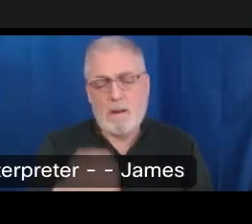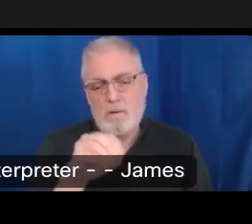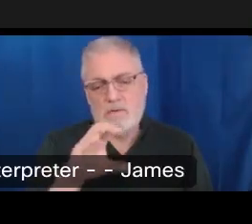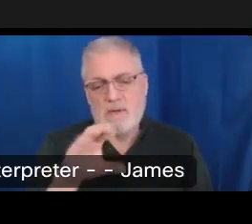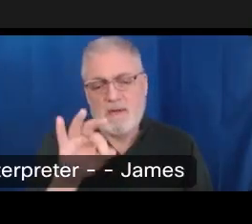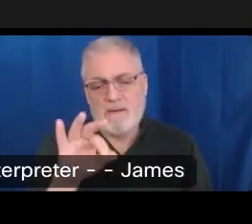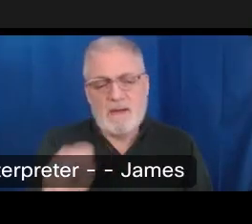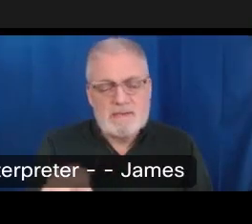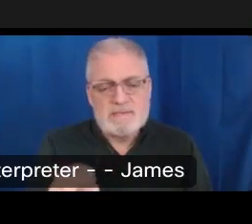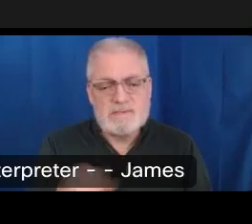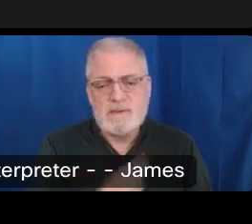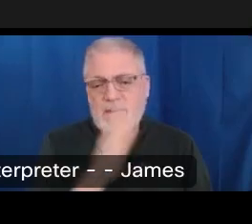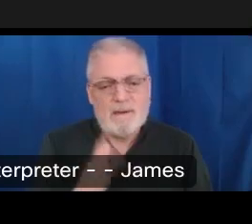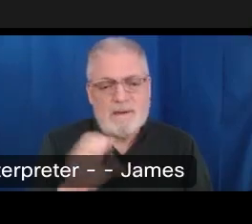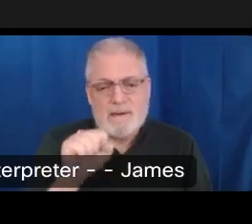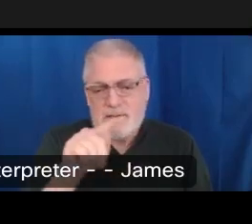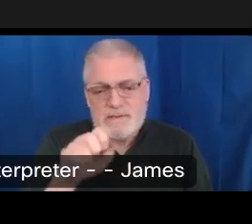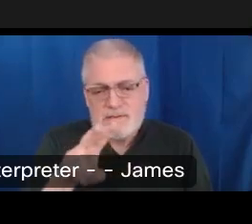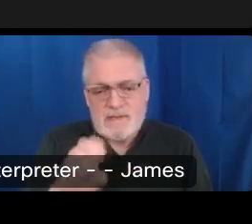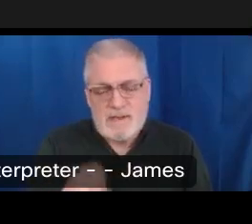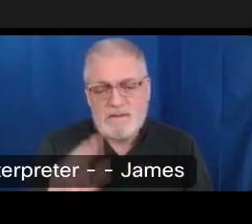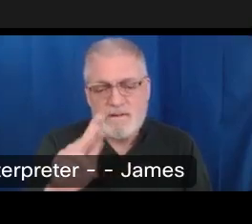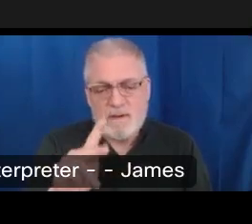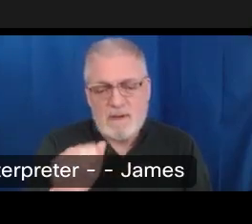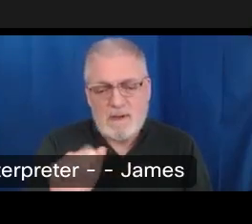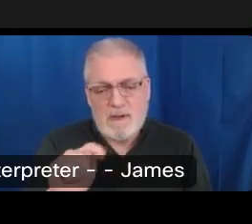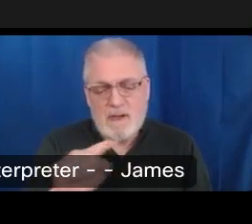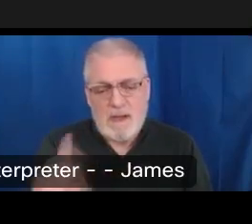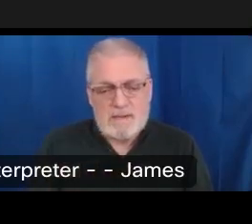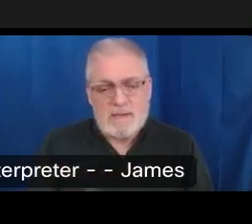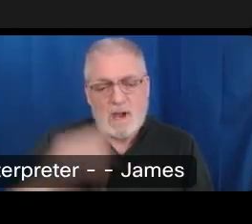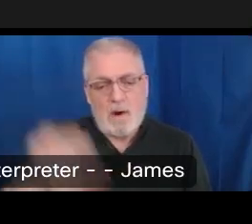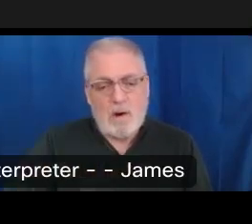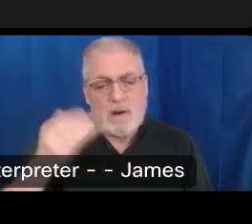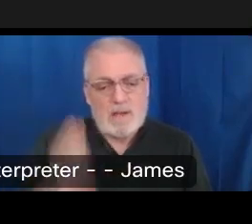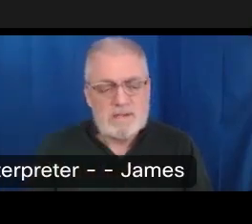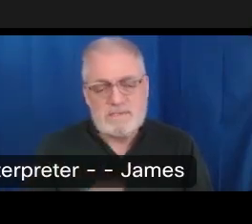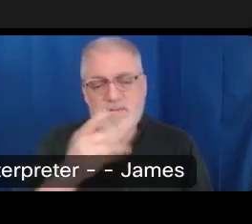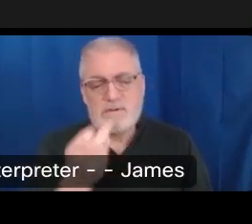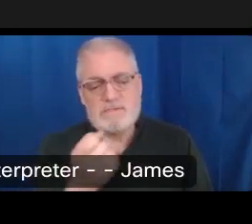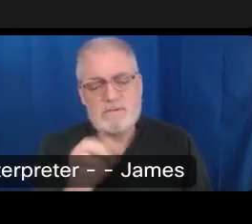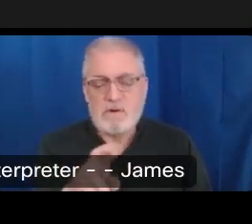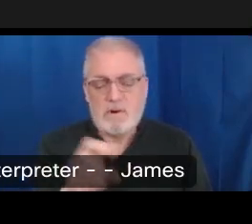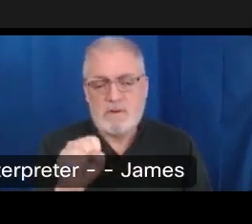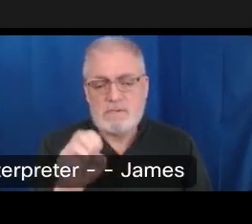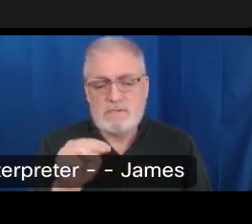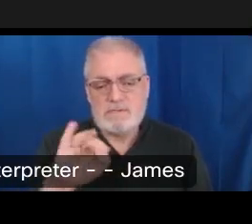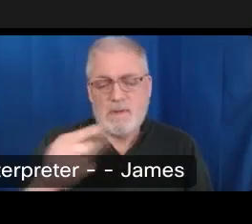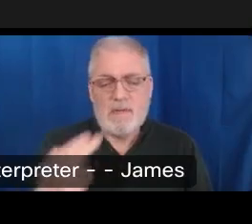Katz, and our guest from OMH today, Christopher Smith, is on as well. And I think you forgot me.